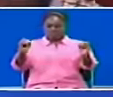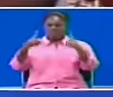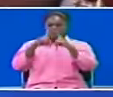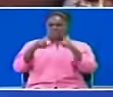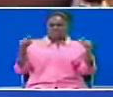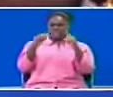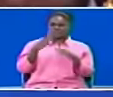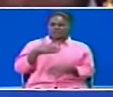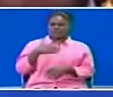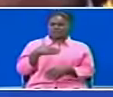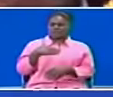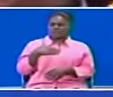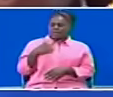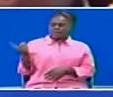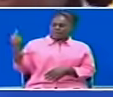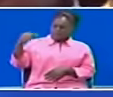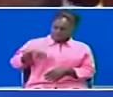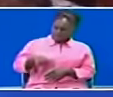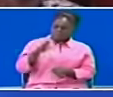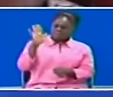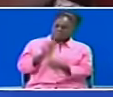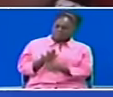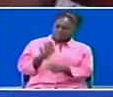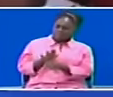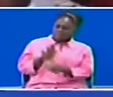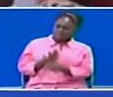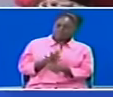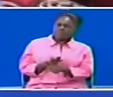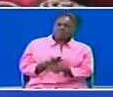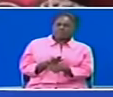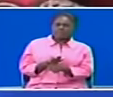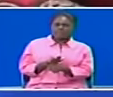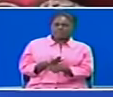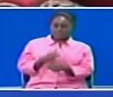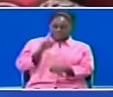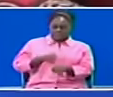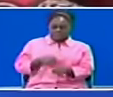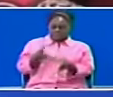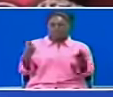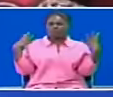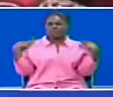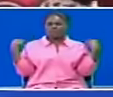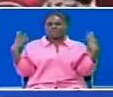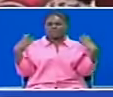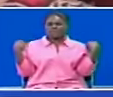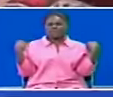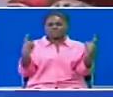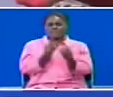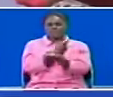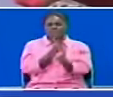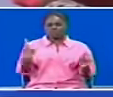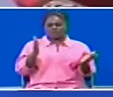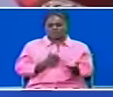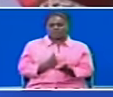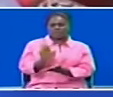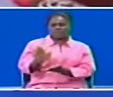message to the people of Mombasa, you must come out in large numbers. This is the chance to exercise your democratic right